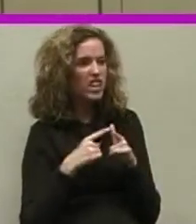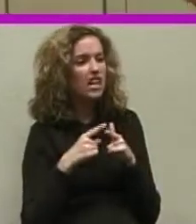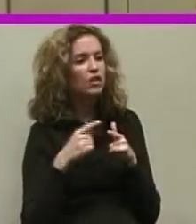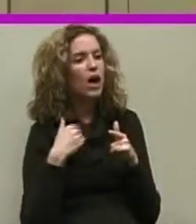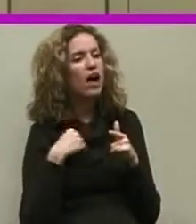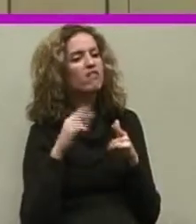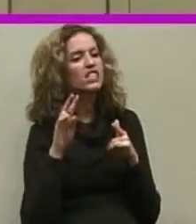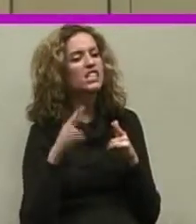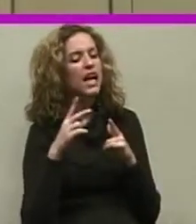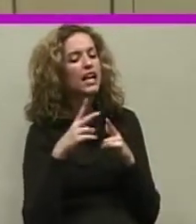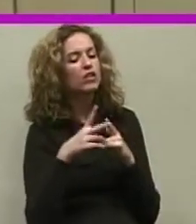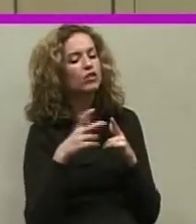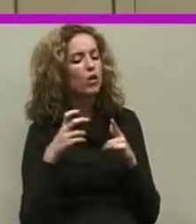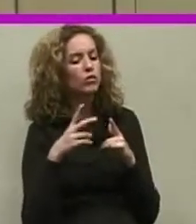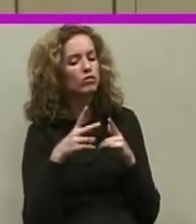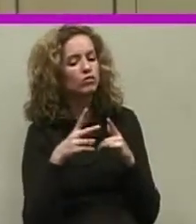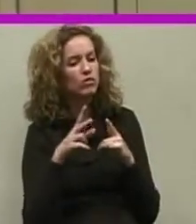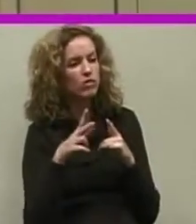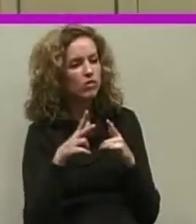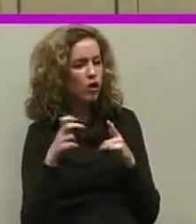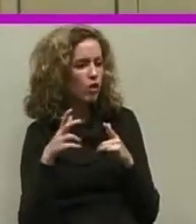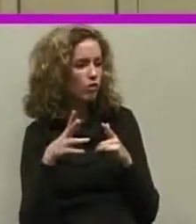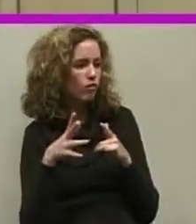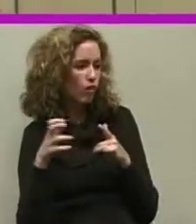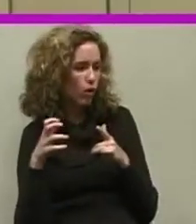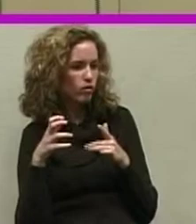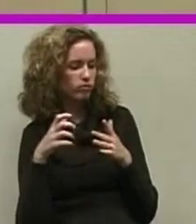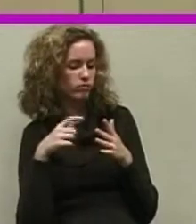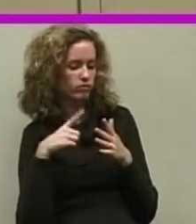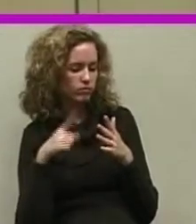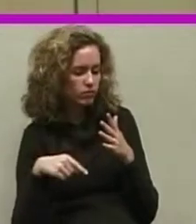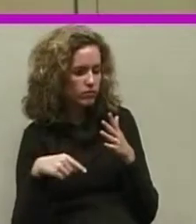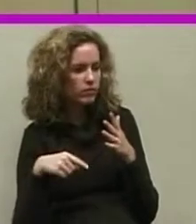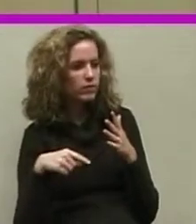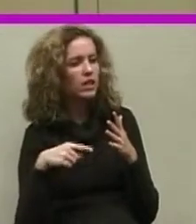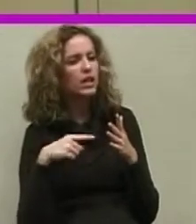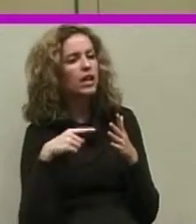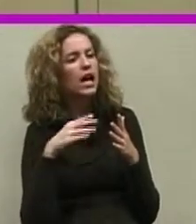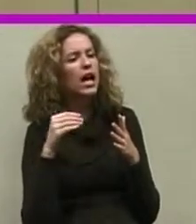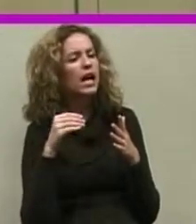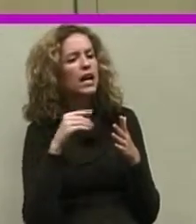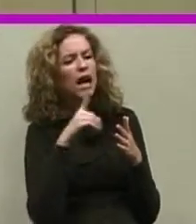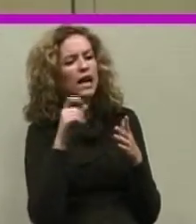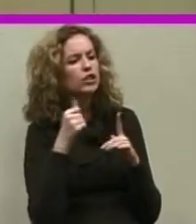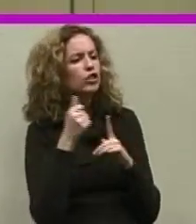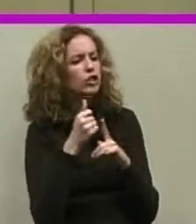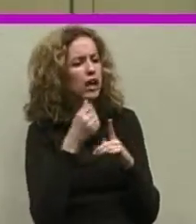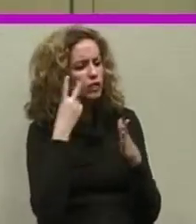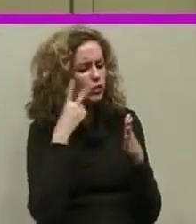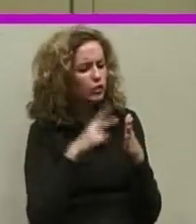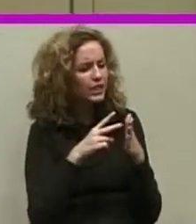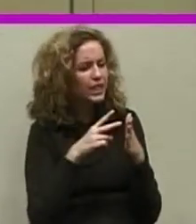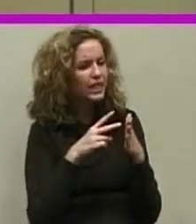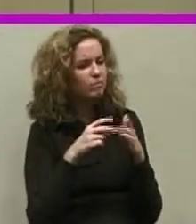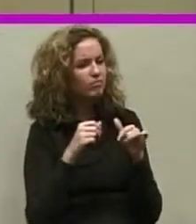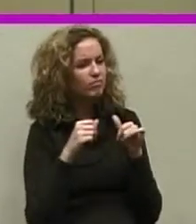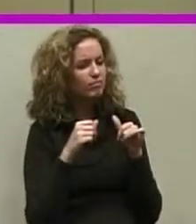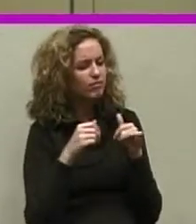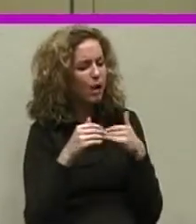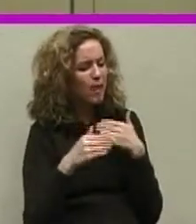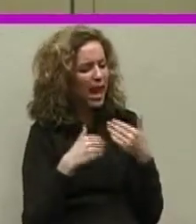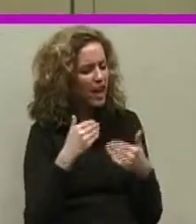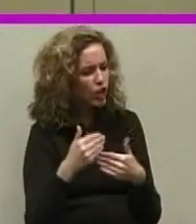Then the third source, fourth source, and so on. And then you look across and say, okay, am I seeing any patterns here? Anything that's helping me understand this behavior? Because most